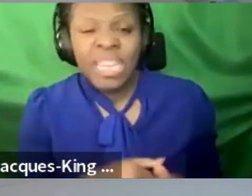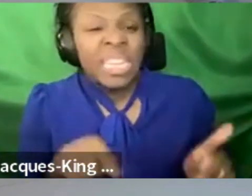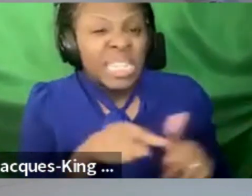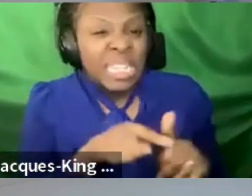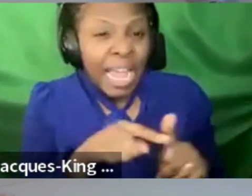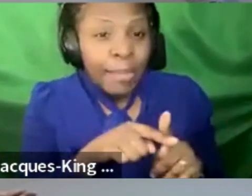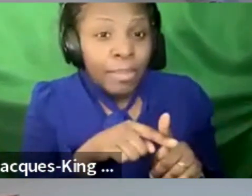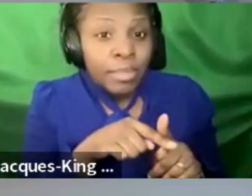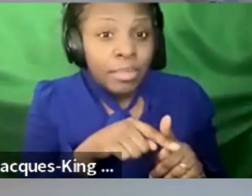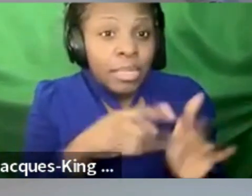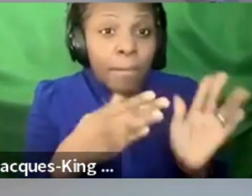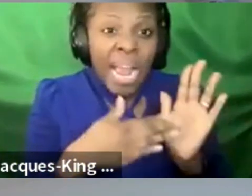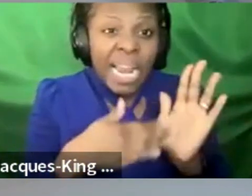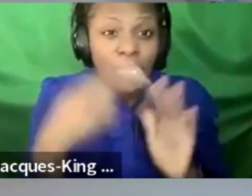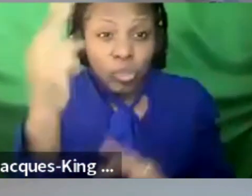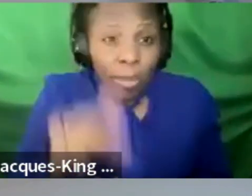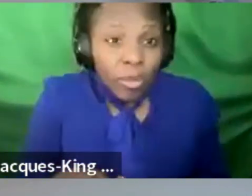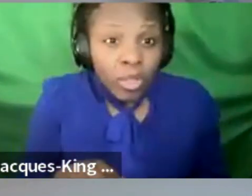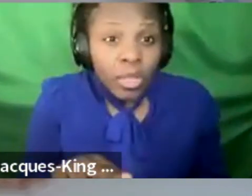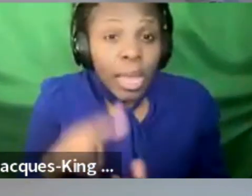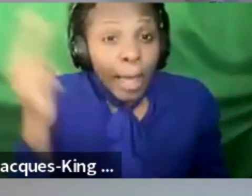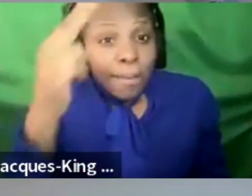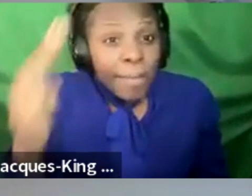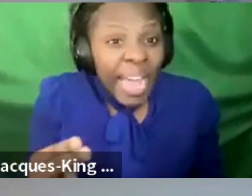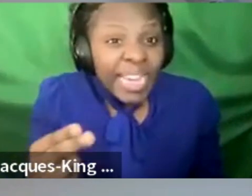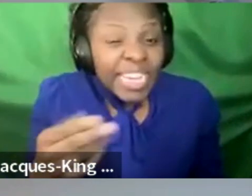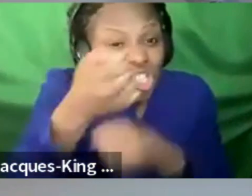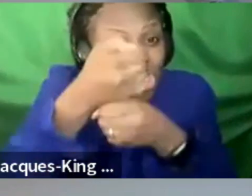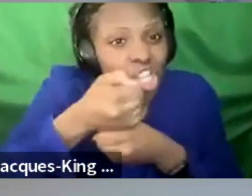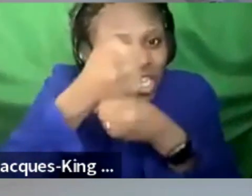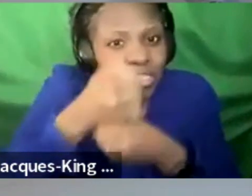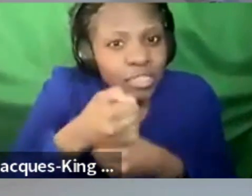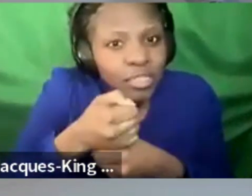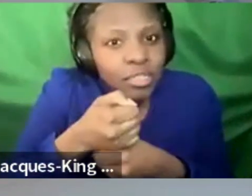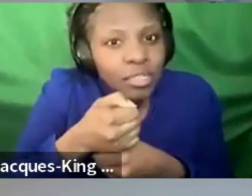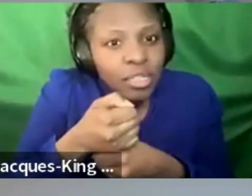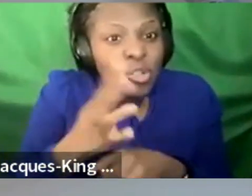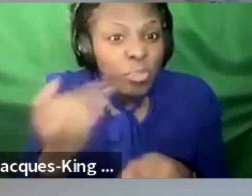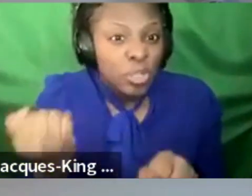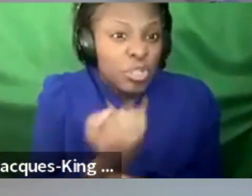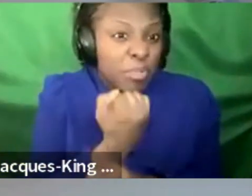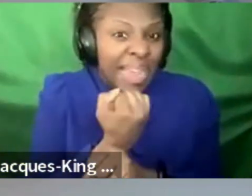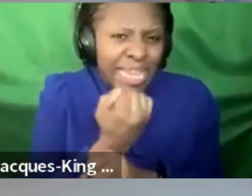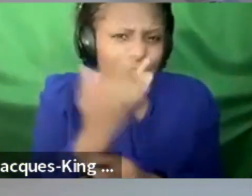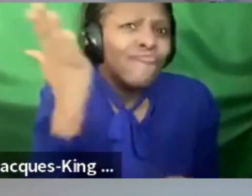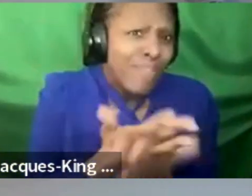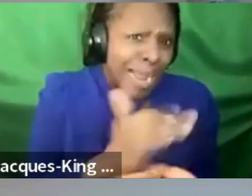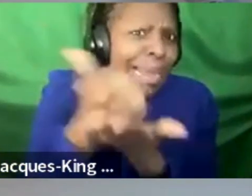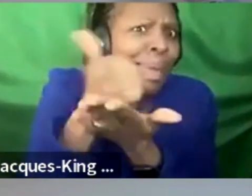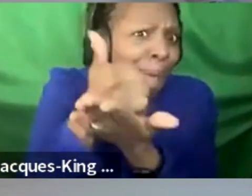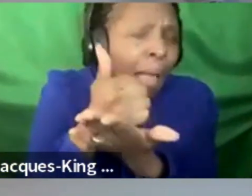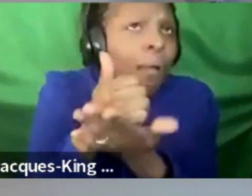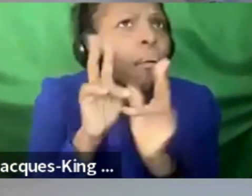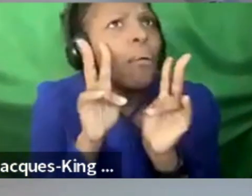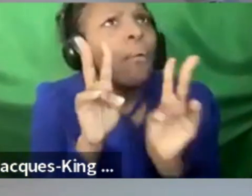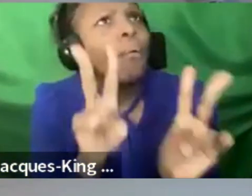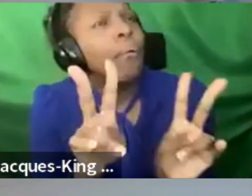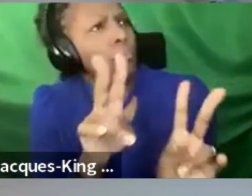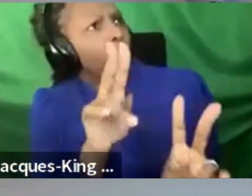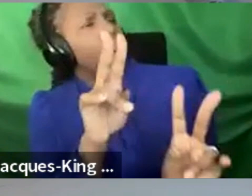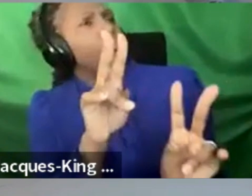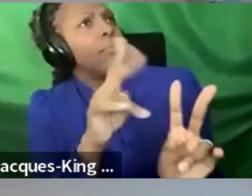Michelangelo clearly was having to paint in churches, but just went, I'm going to make this super, super gay. I mean, they, to the point where they